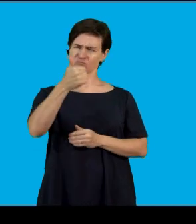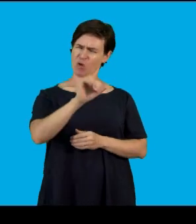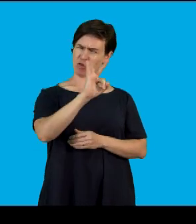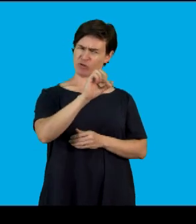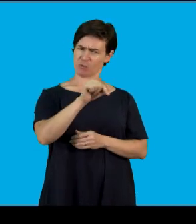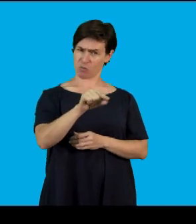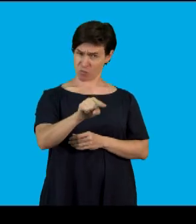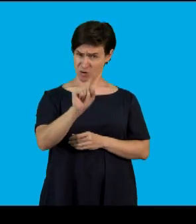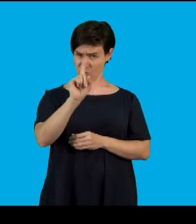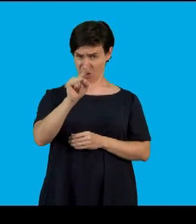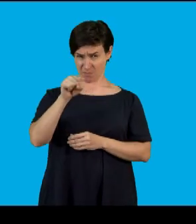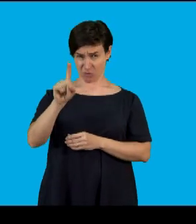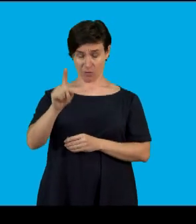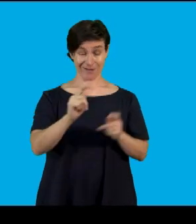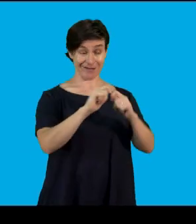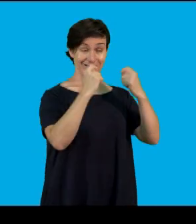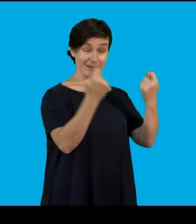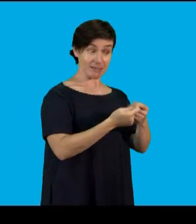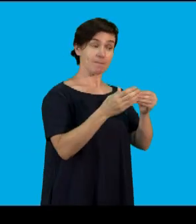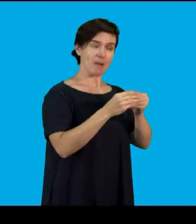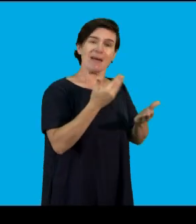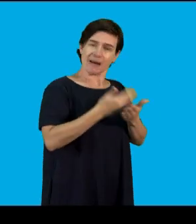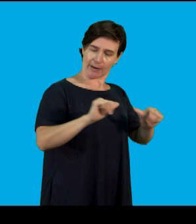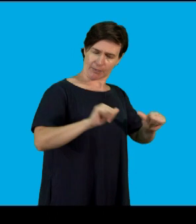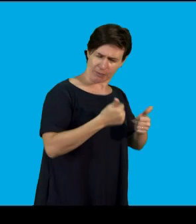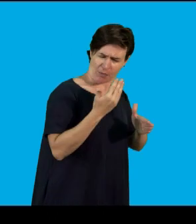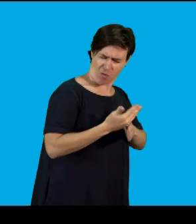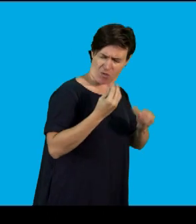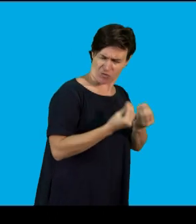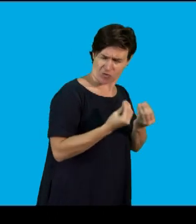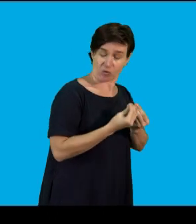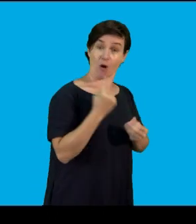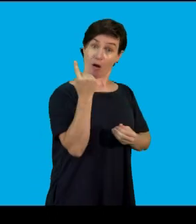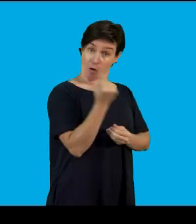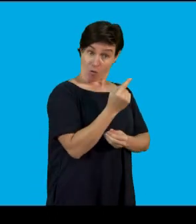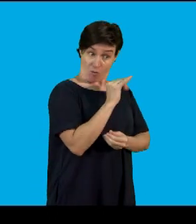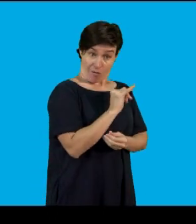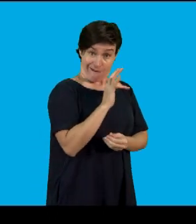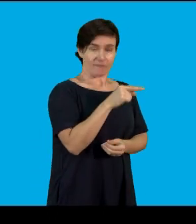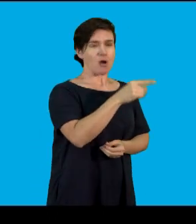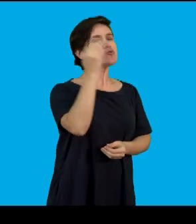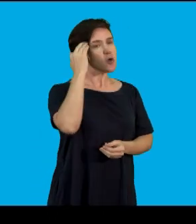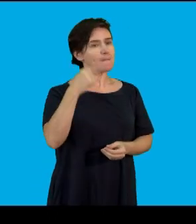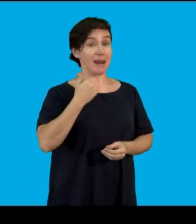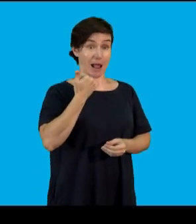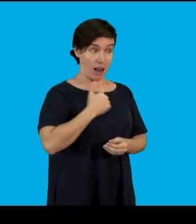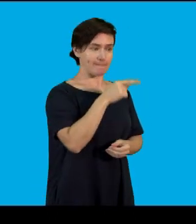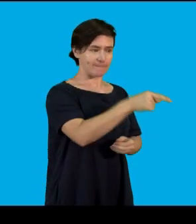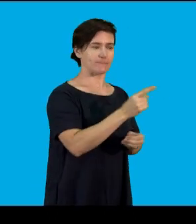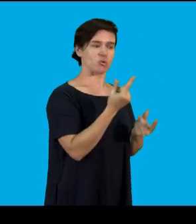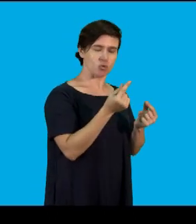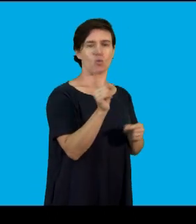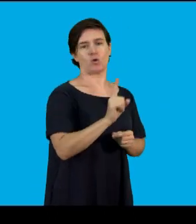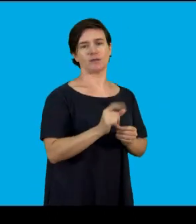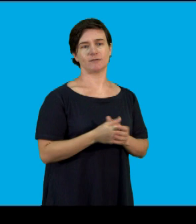this one? Team members can perform only if they know exactly what is expected of them. I hope you have the answer right